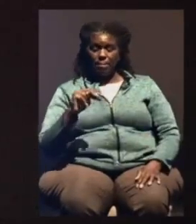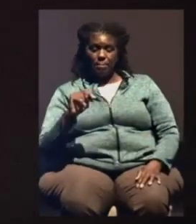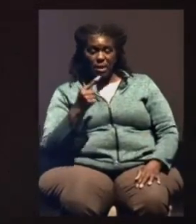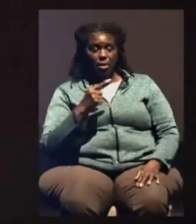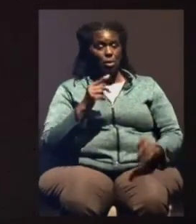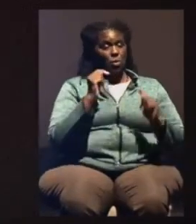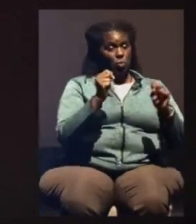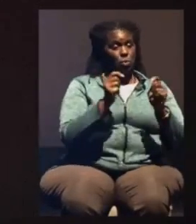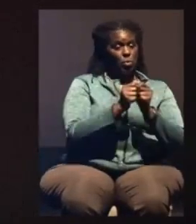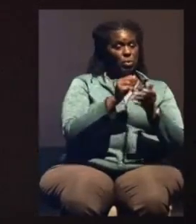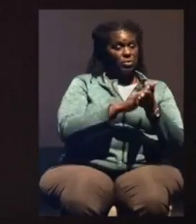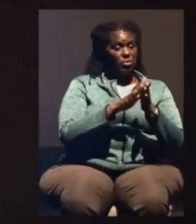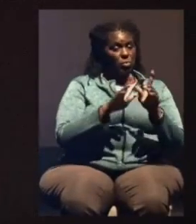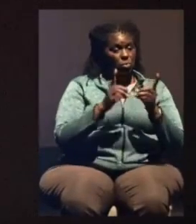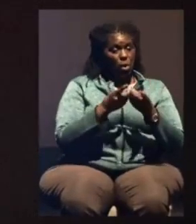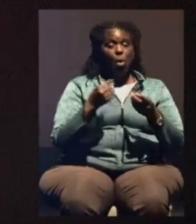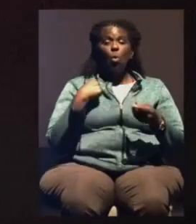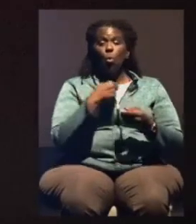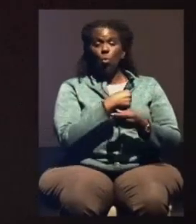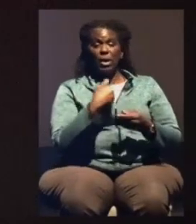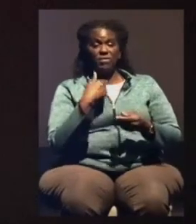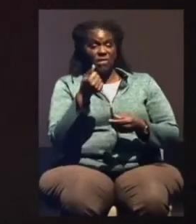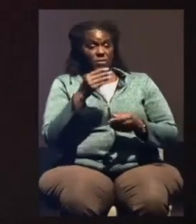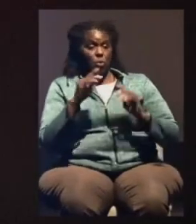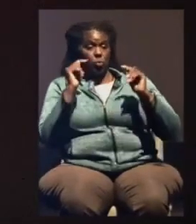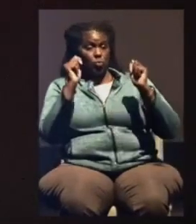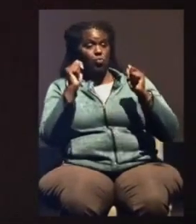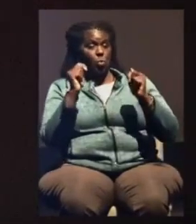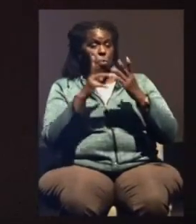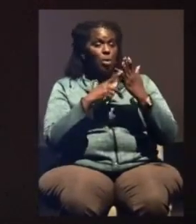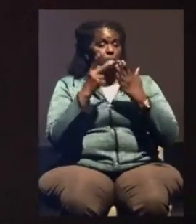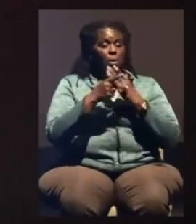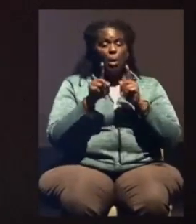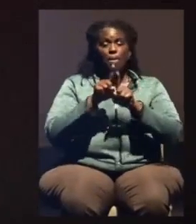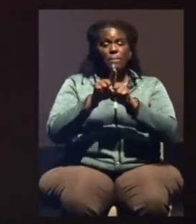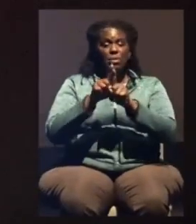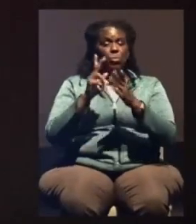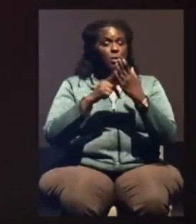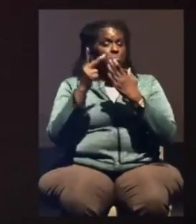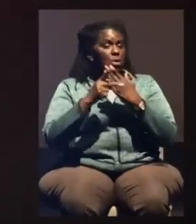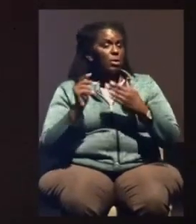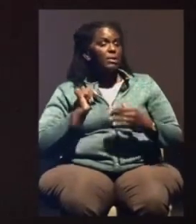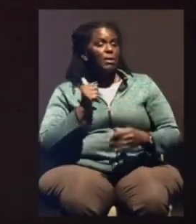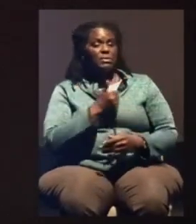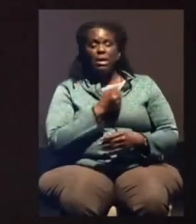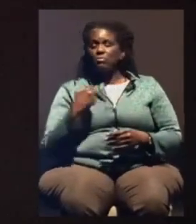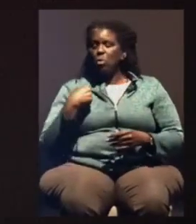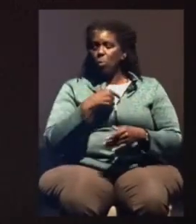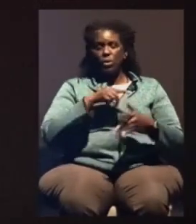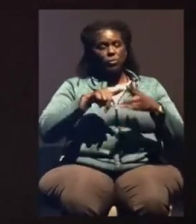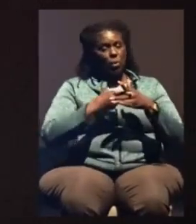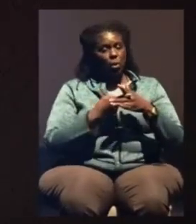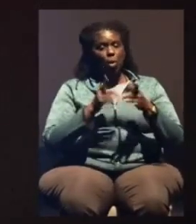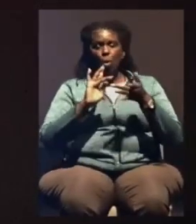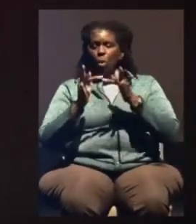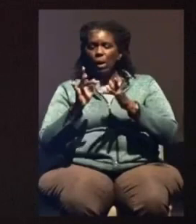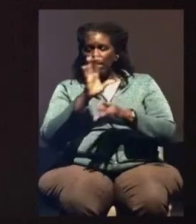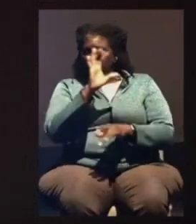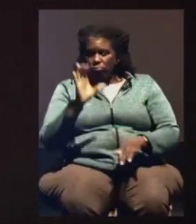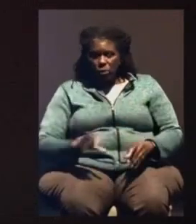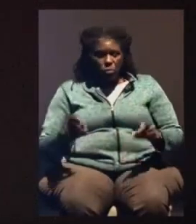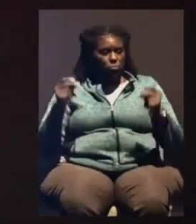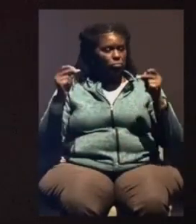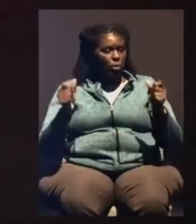have several tutorial programs of our own and mentoring programs of our own that we went right online. We were one of the first